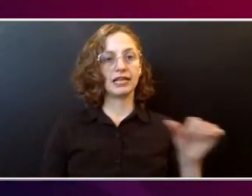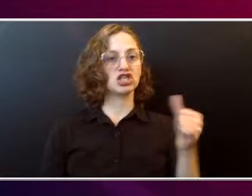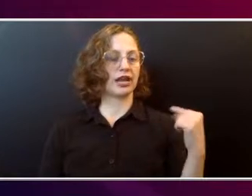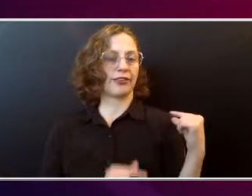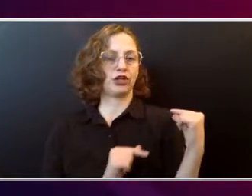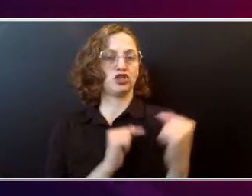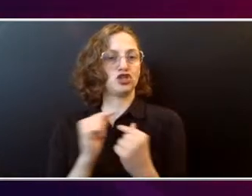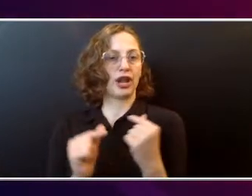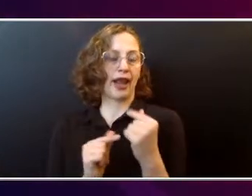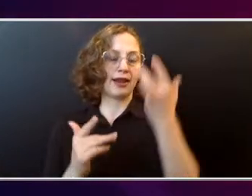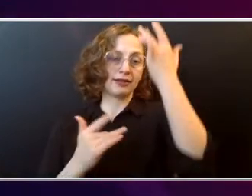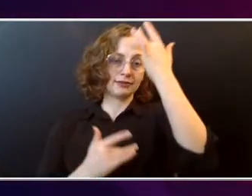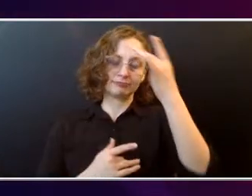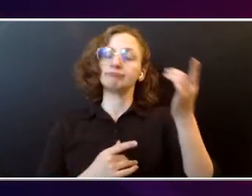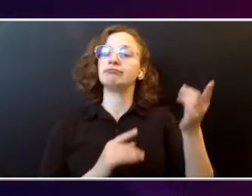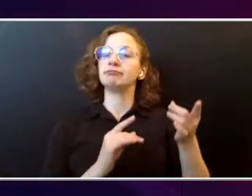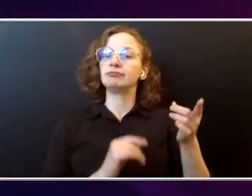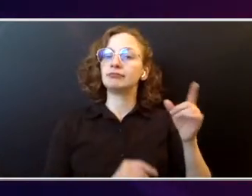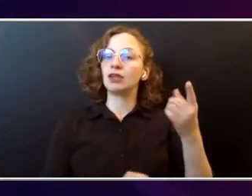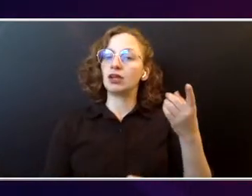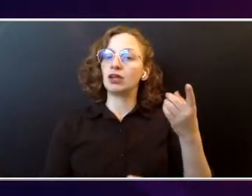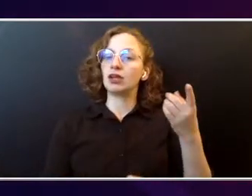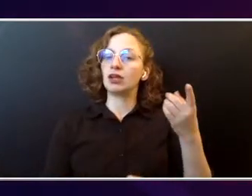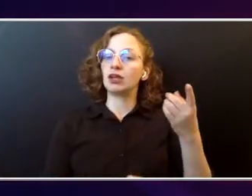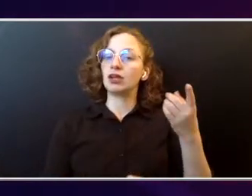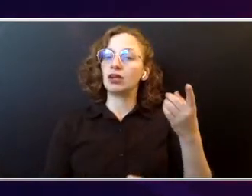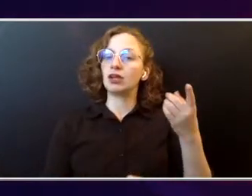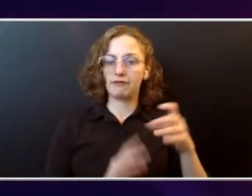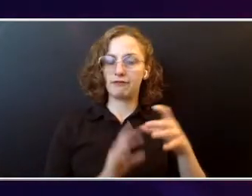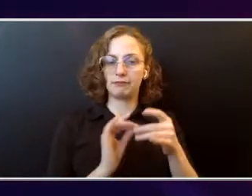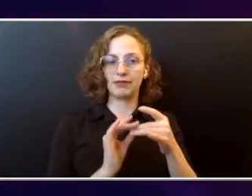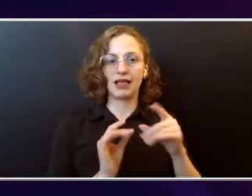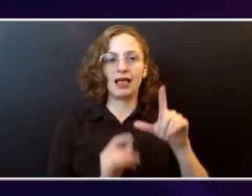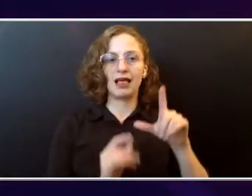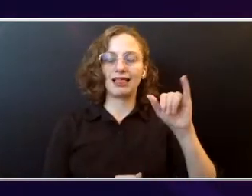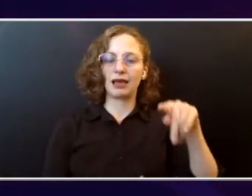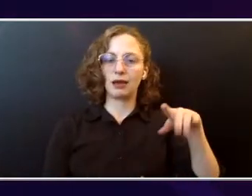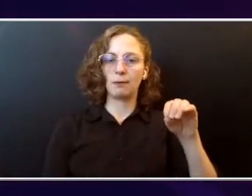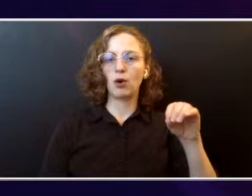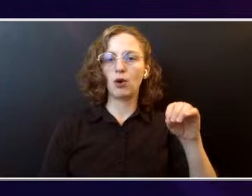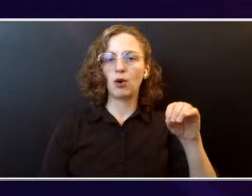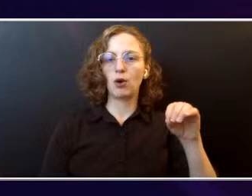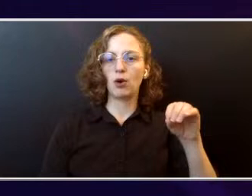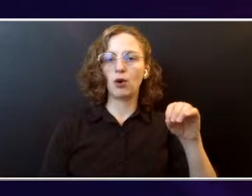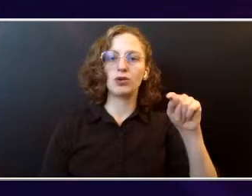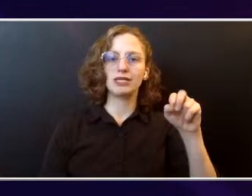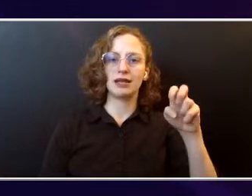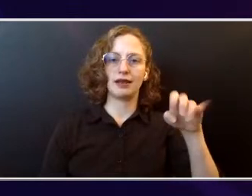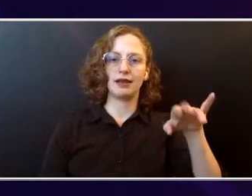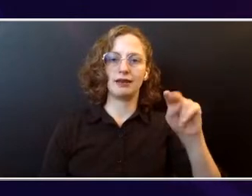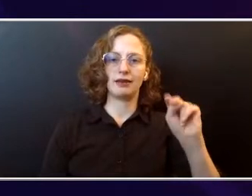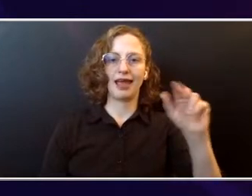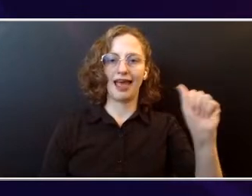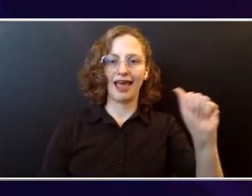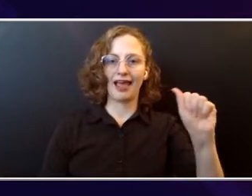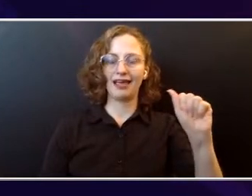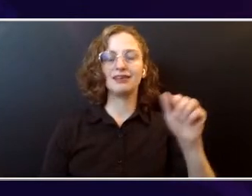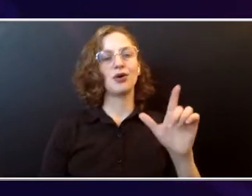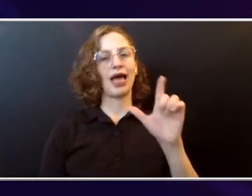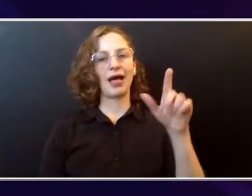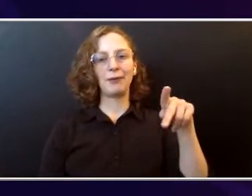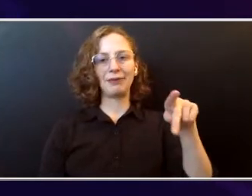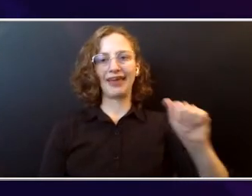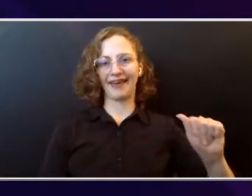talked about, lipoprotein A, or also known as Lp(a). Yes. So this is much more common than what Aubrey has,